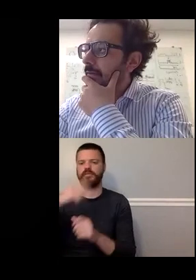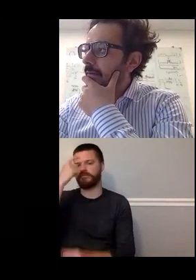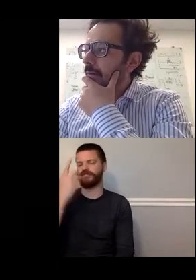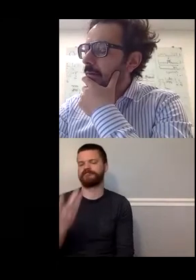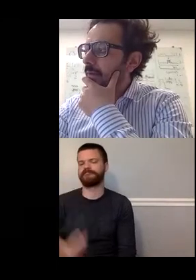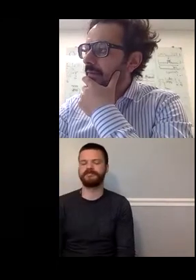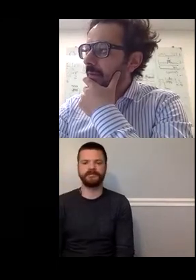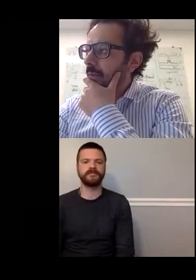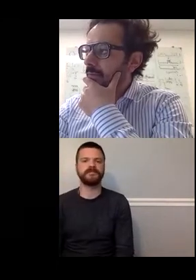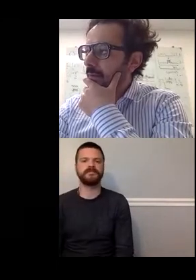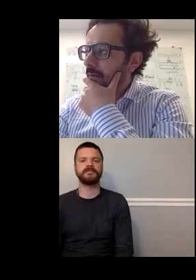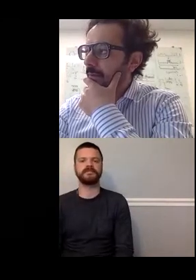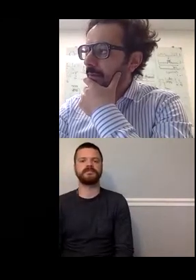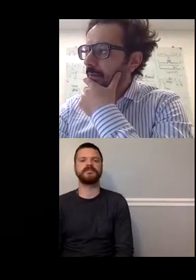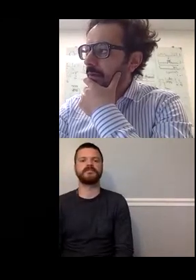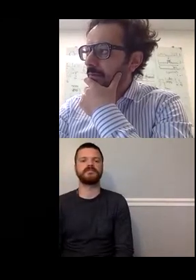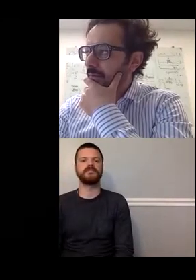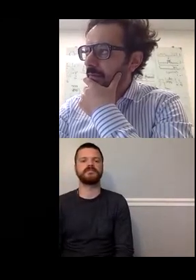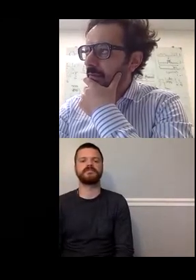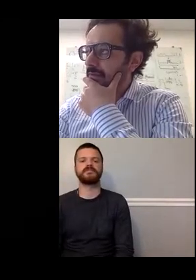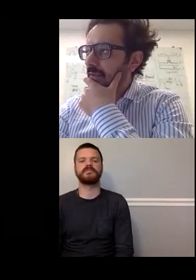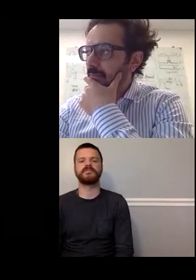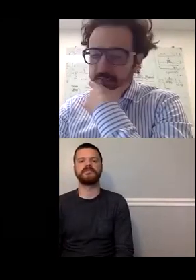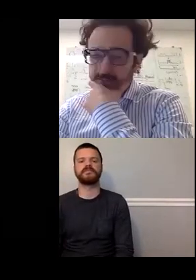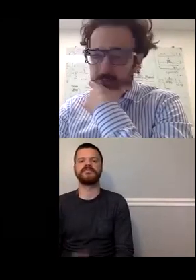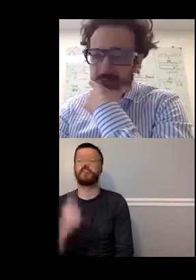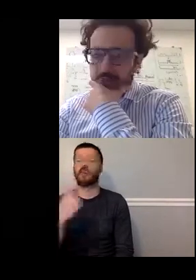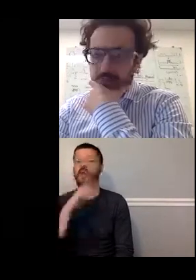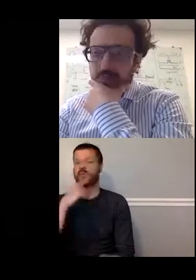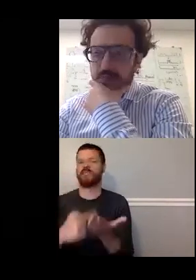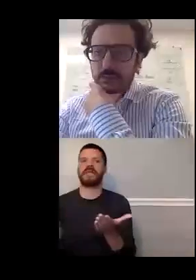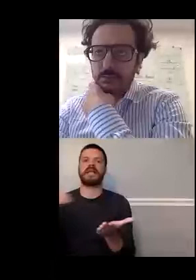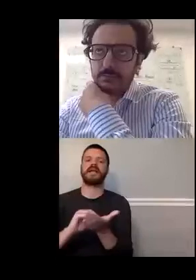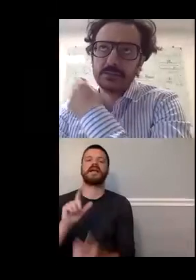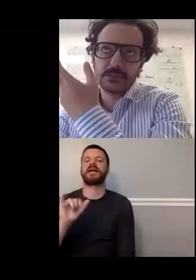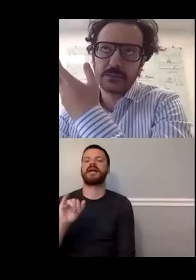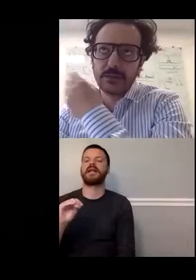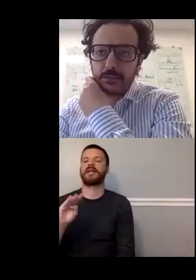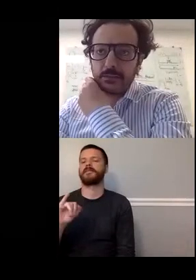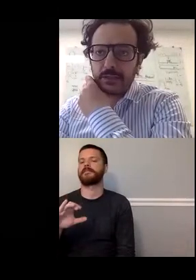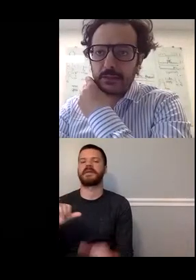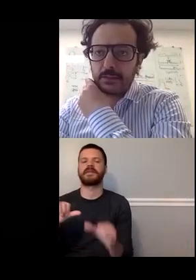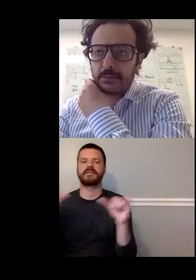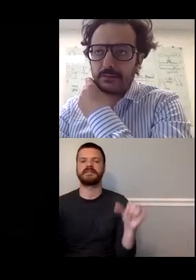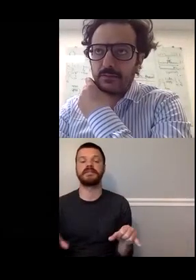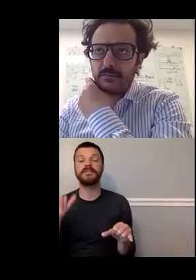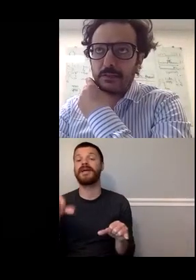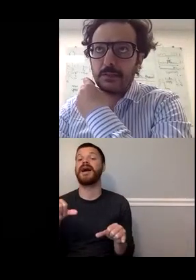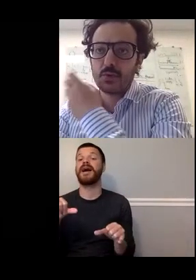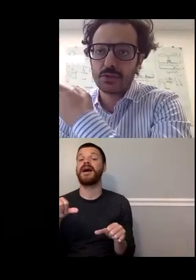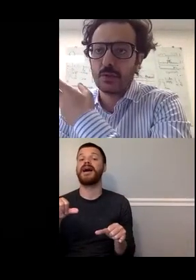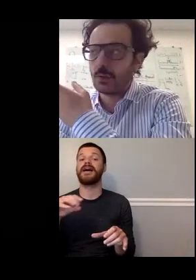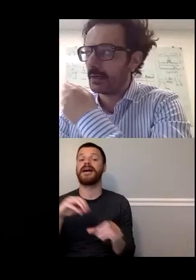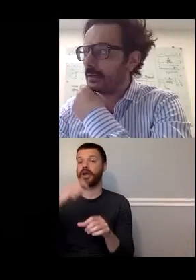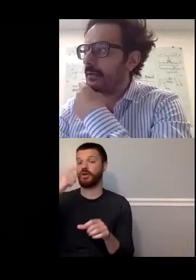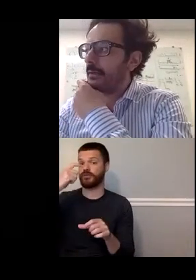And one thing I'm going to talk about repeatedly is the limbic system, which is basically the system that in the brain that is involved in